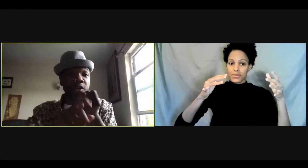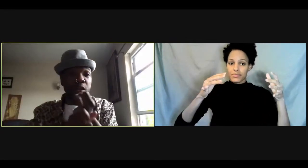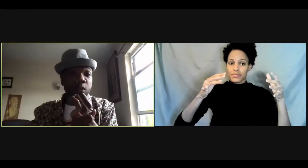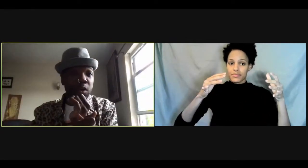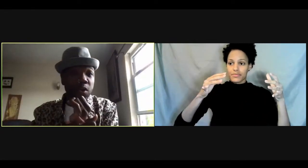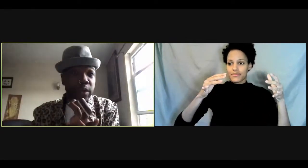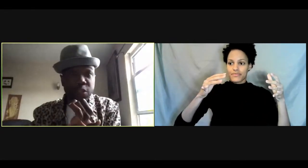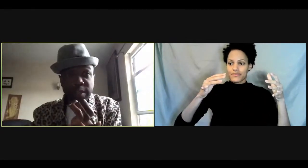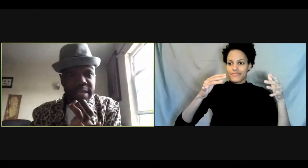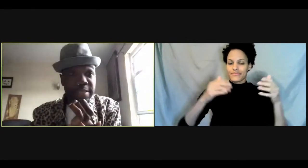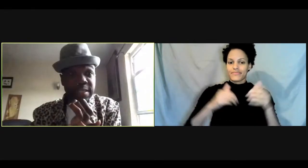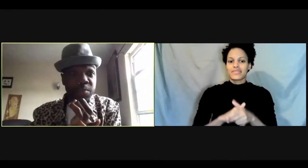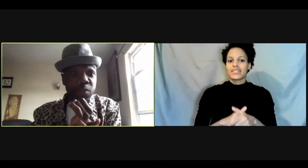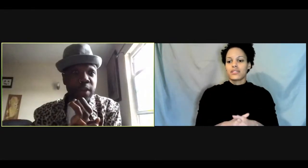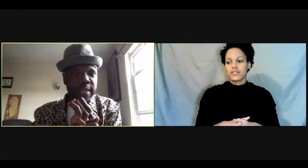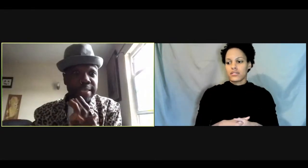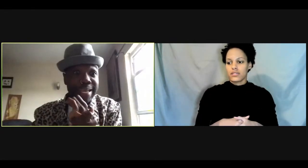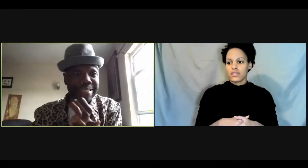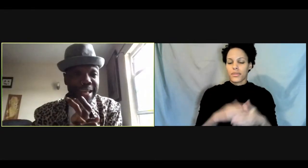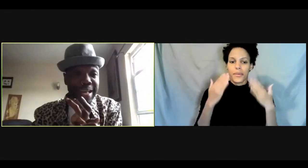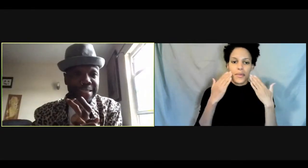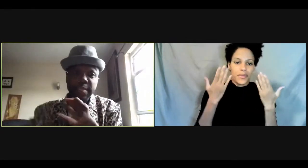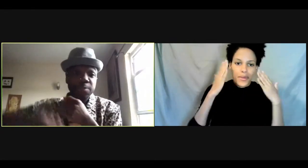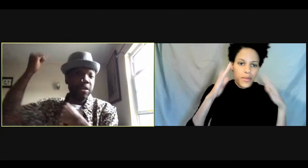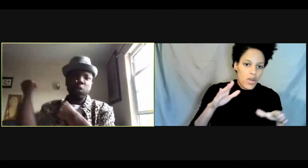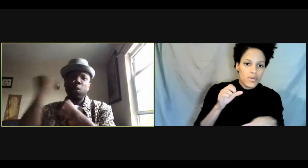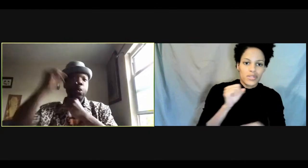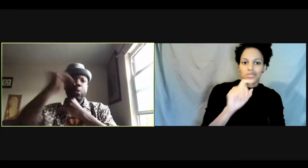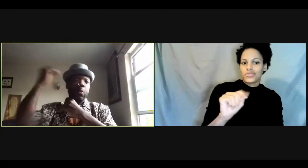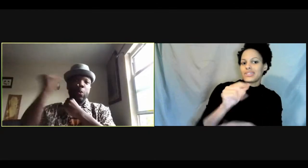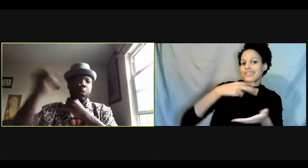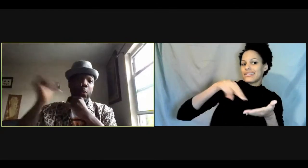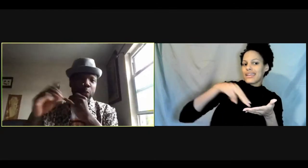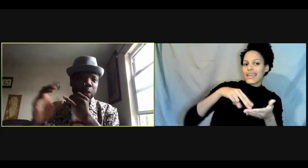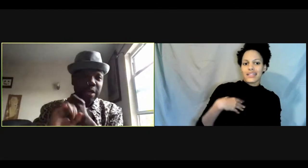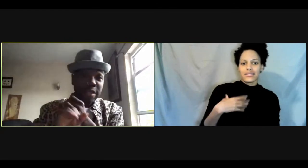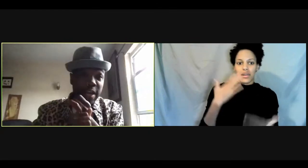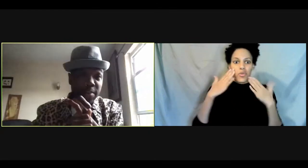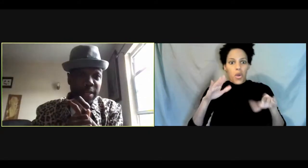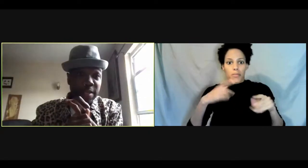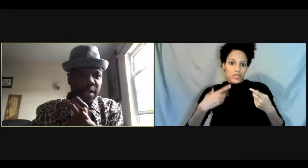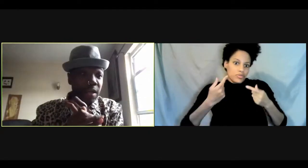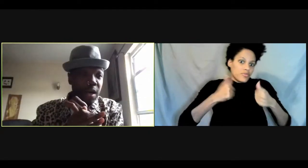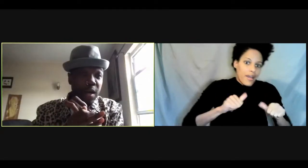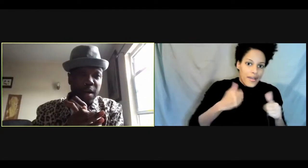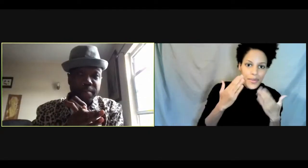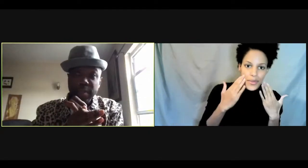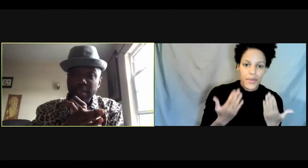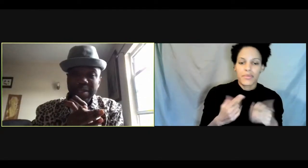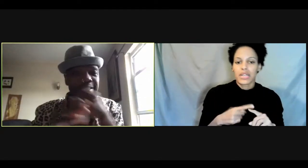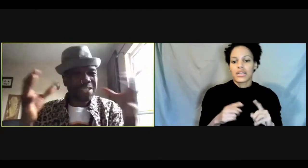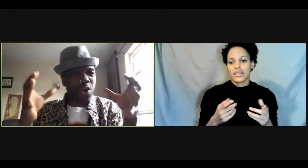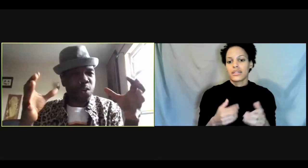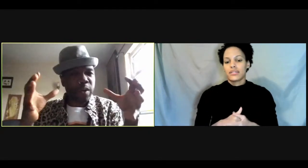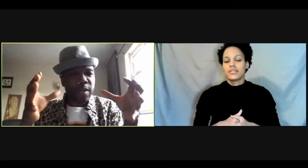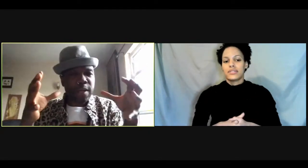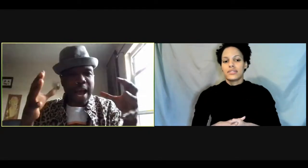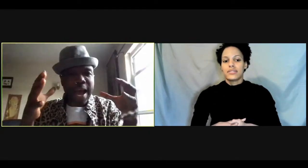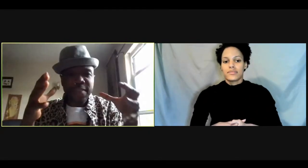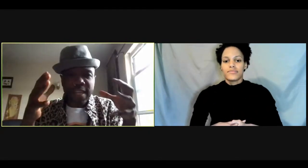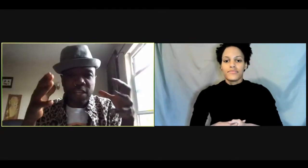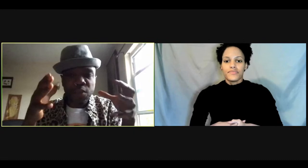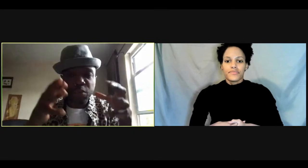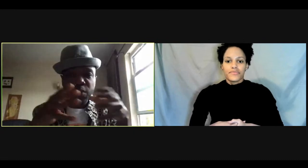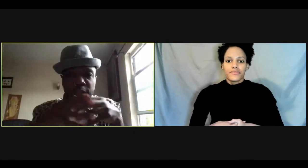we don't know what street dance is, but we trying to get that slice. Spears. Yeah, I mean, so I